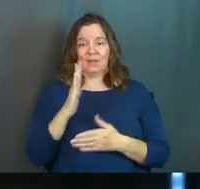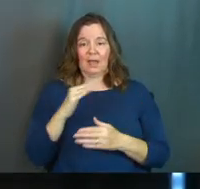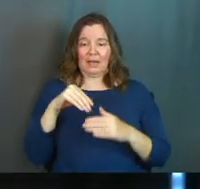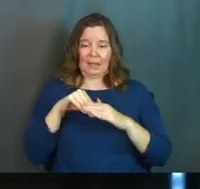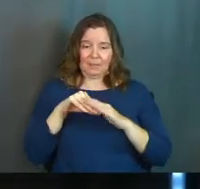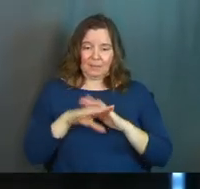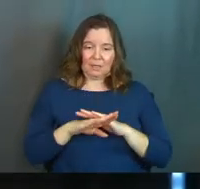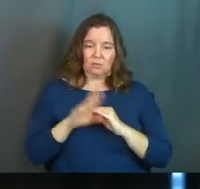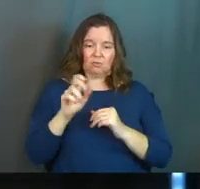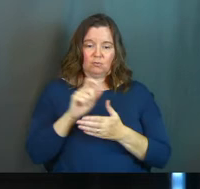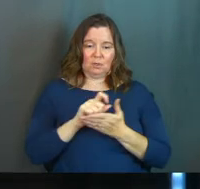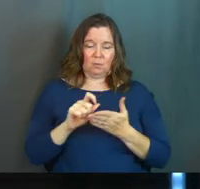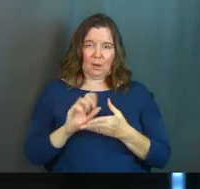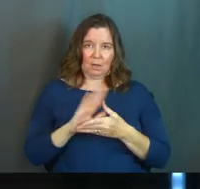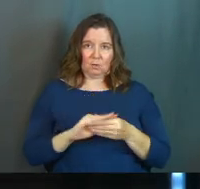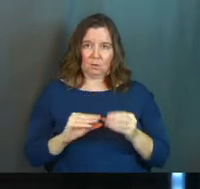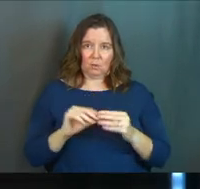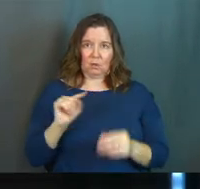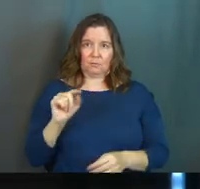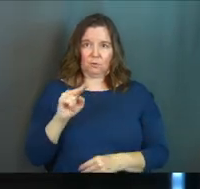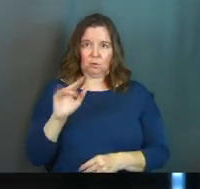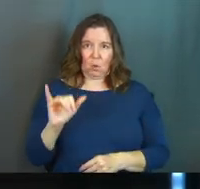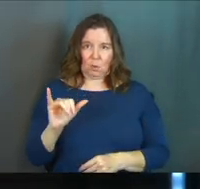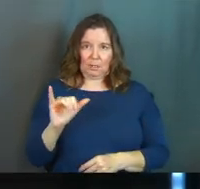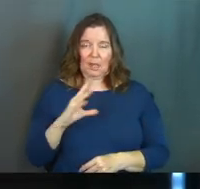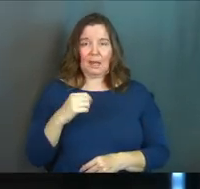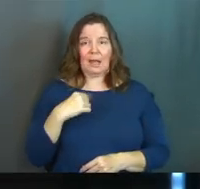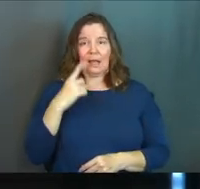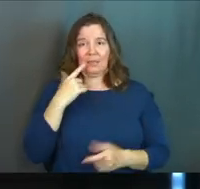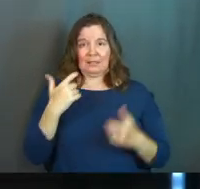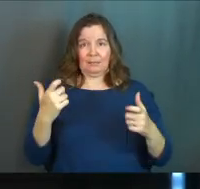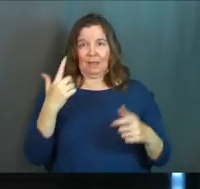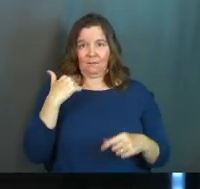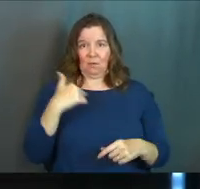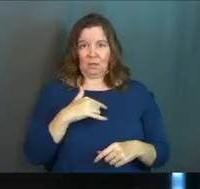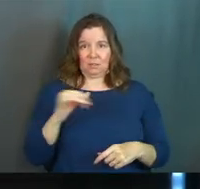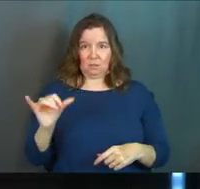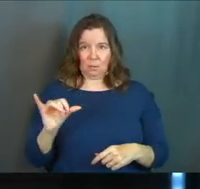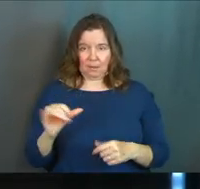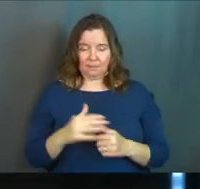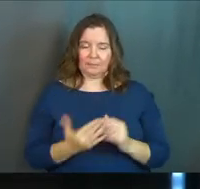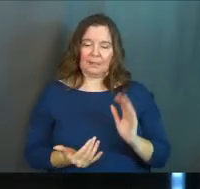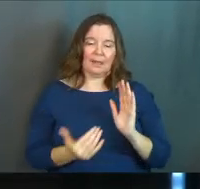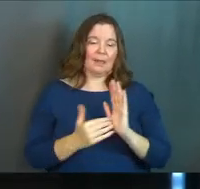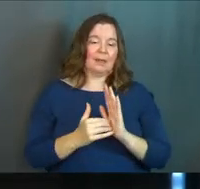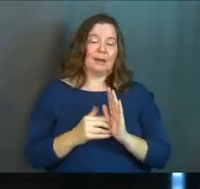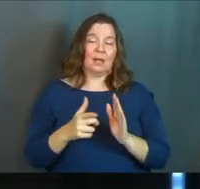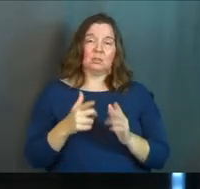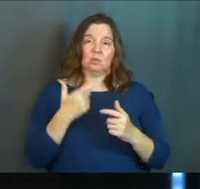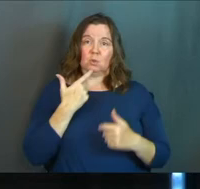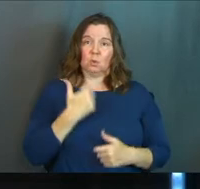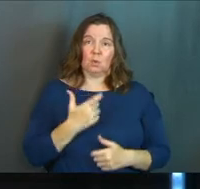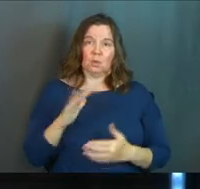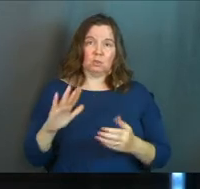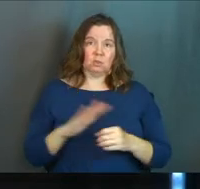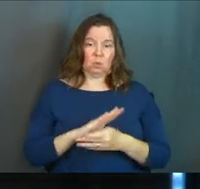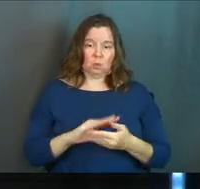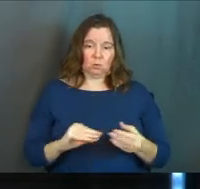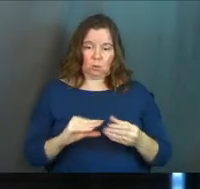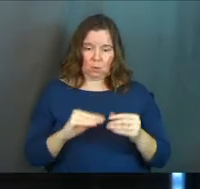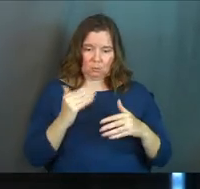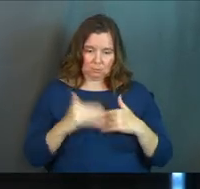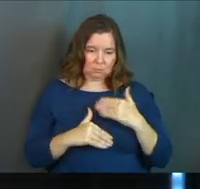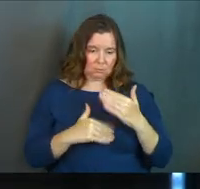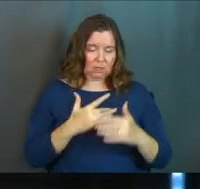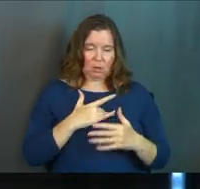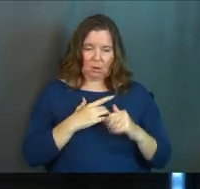God came in to rewrite the story of Tony. And I think it's big for us as well. Again, as you watch his whole story unfold